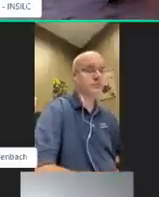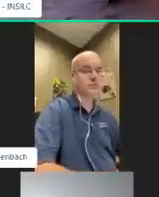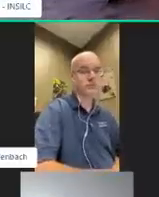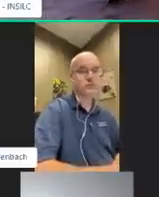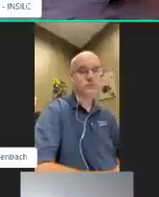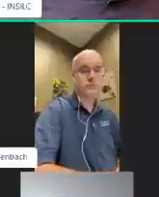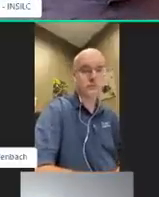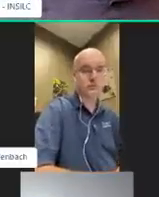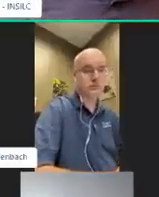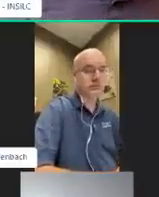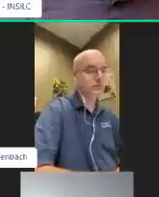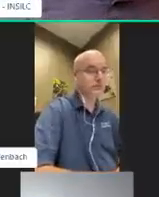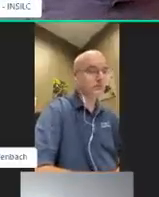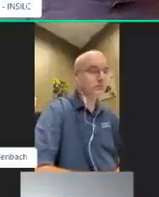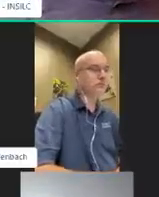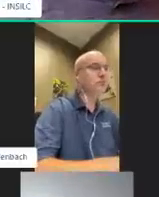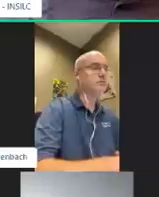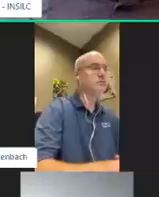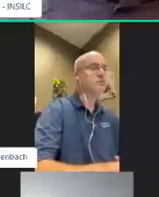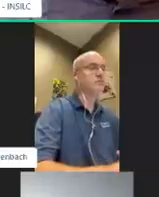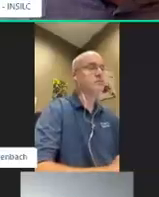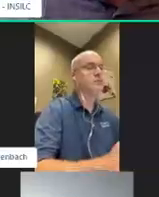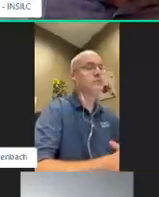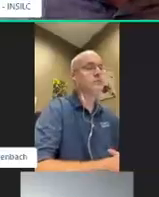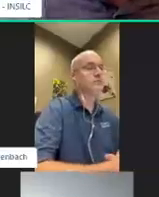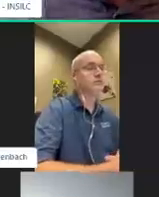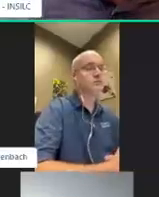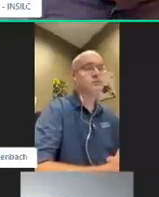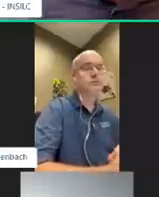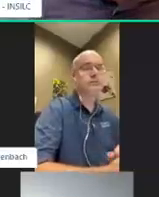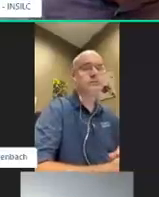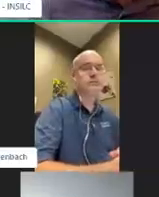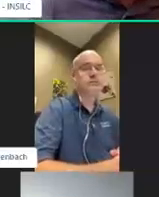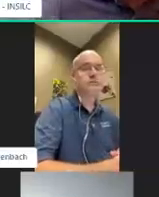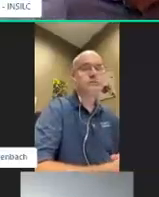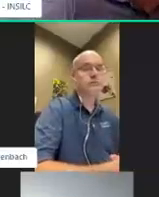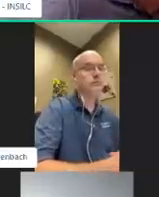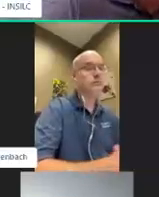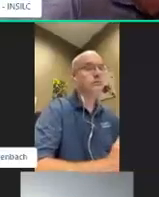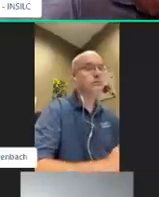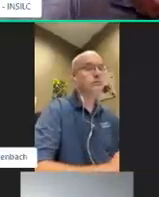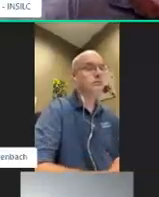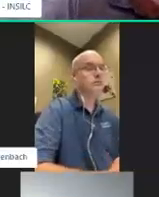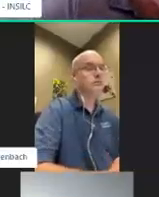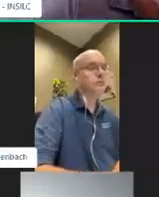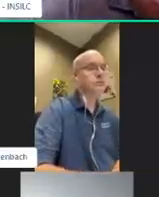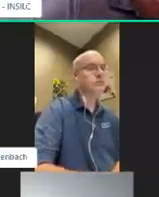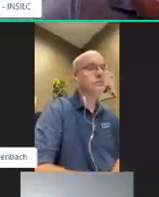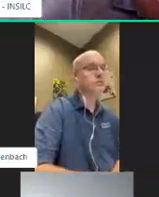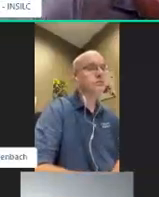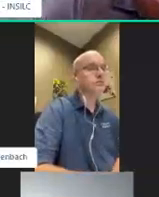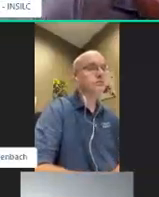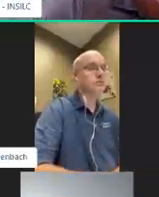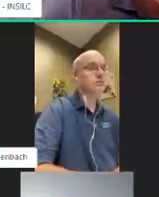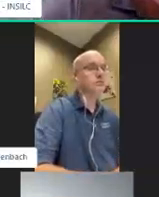read through that. Hopefully folks have had a chance to look at this, but one of the things that we really wanted to do was, again, that structure of who we want to